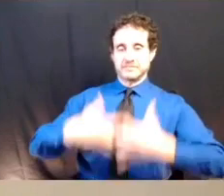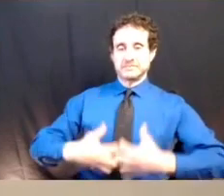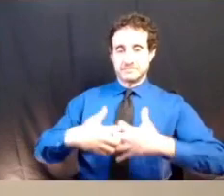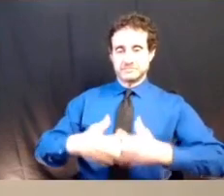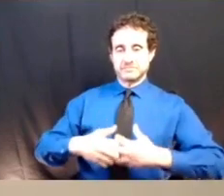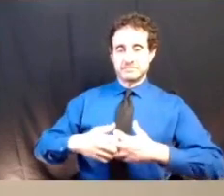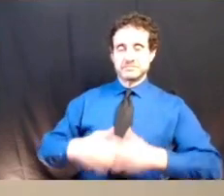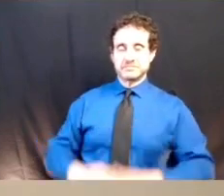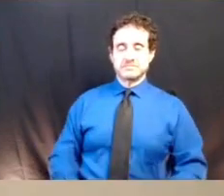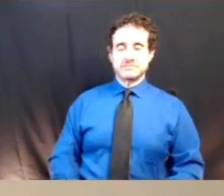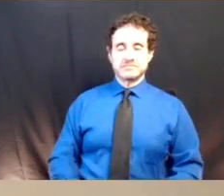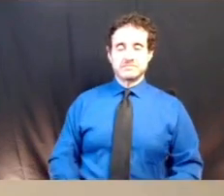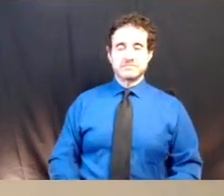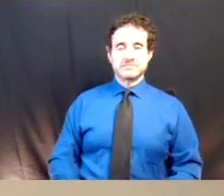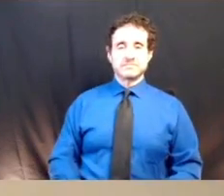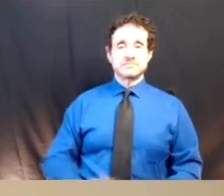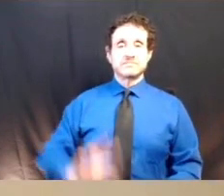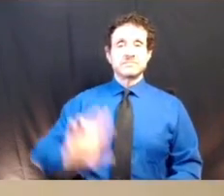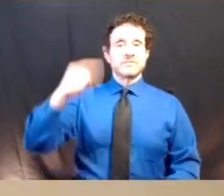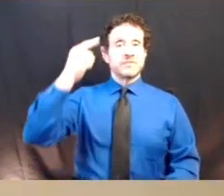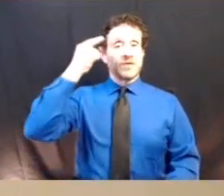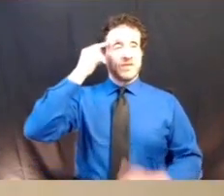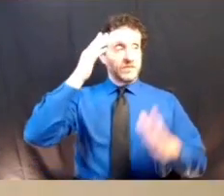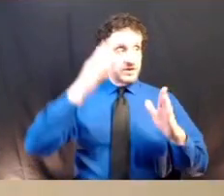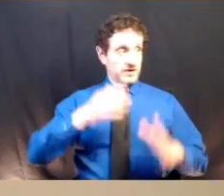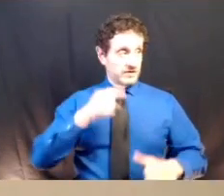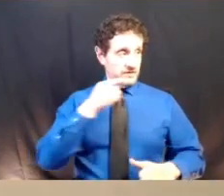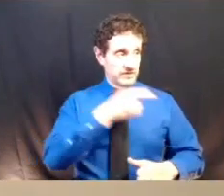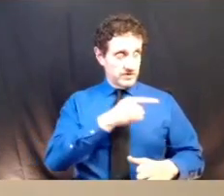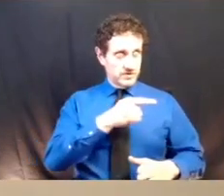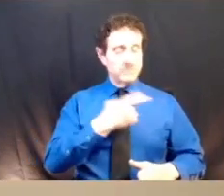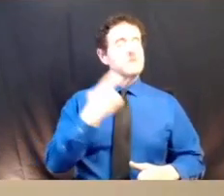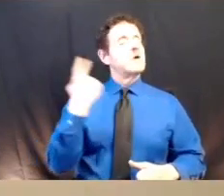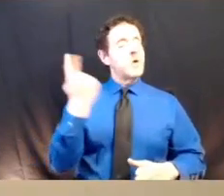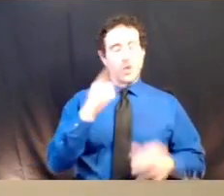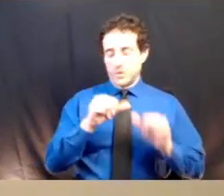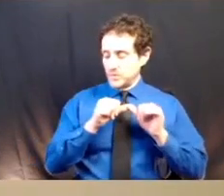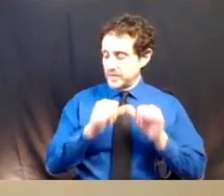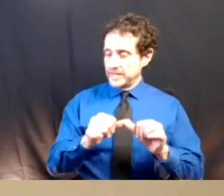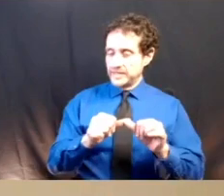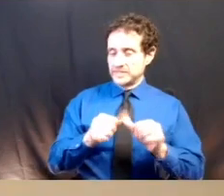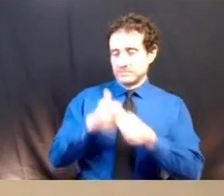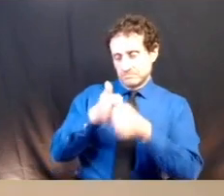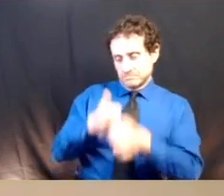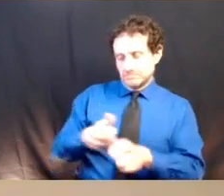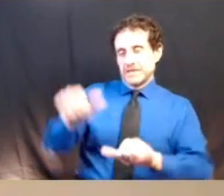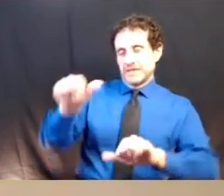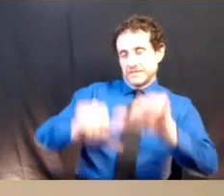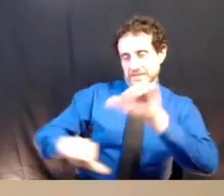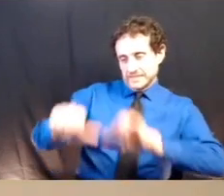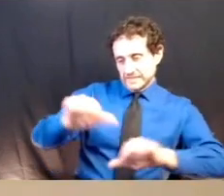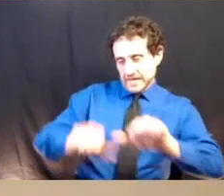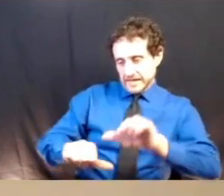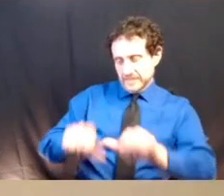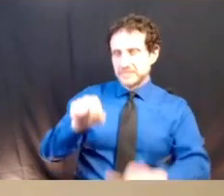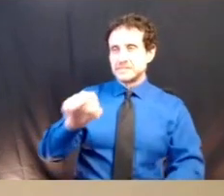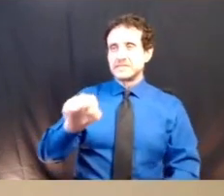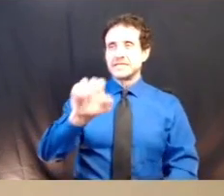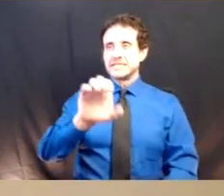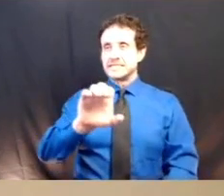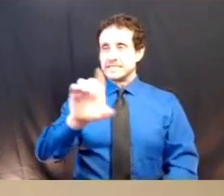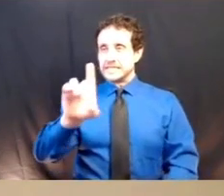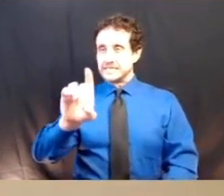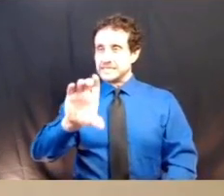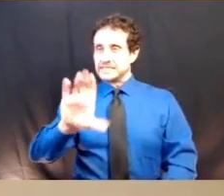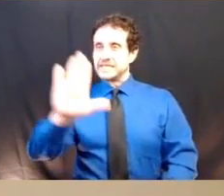Governor Pritzker has continued to follow the science, followed recommendations by the CDC. He's heard